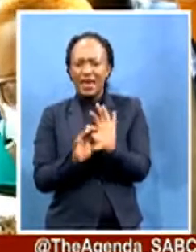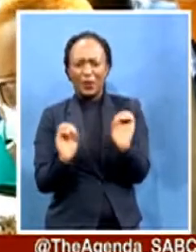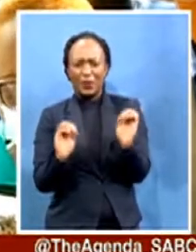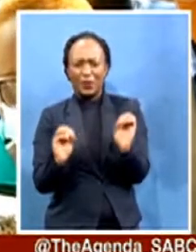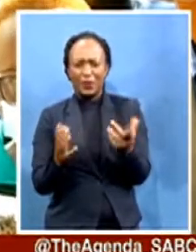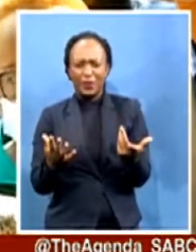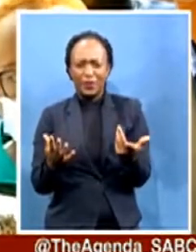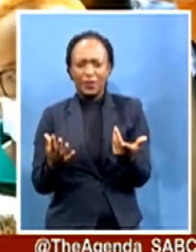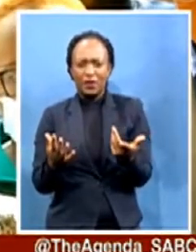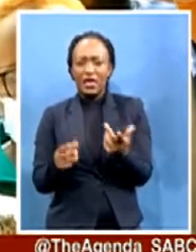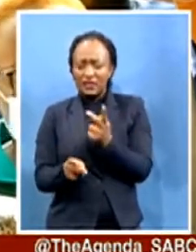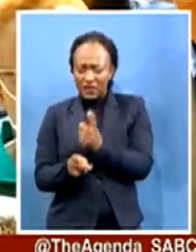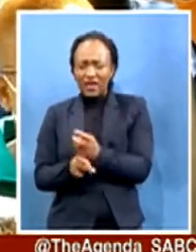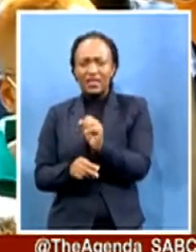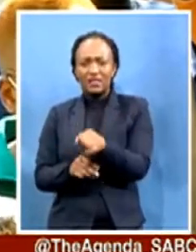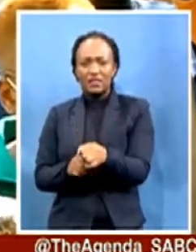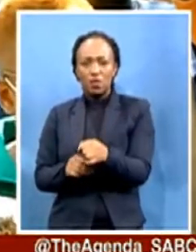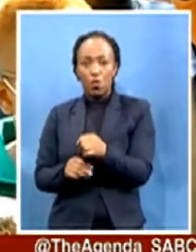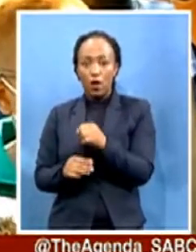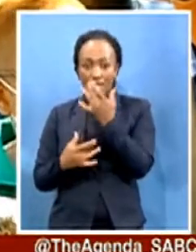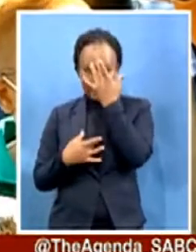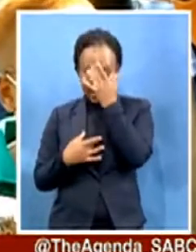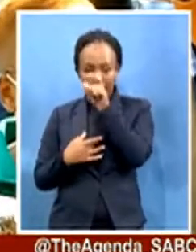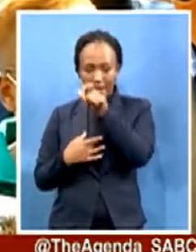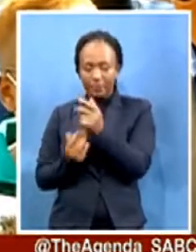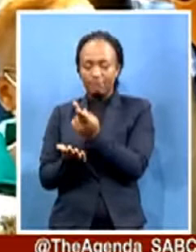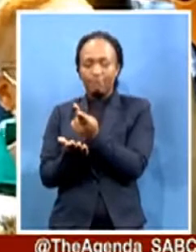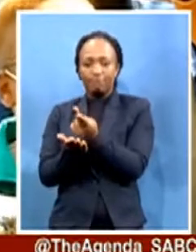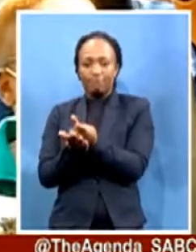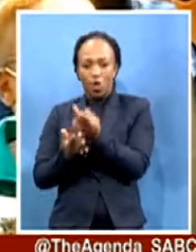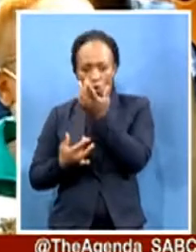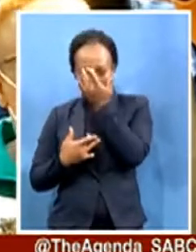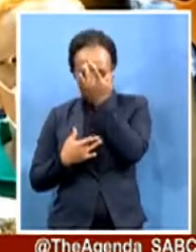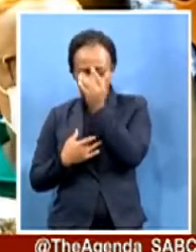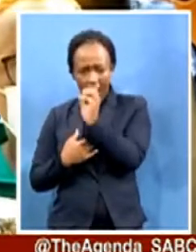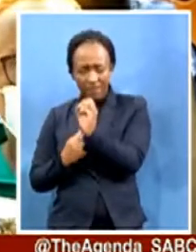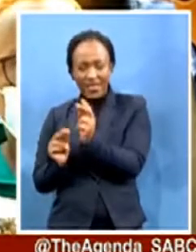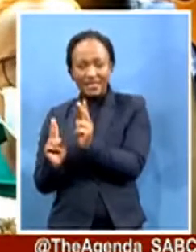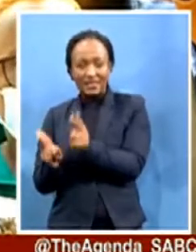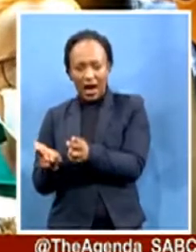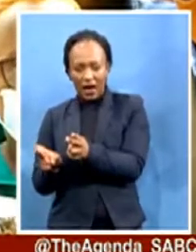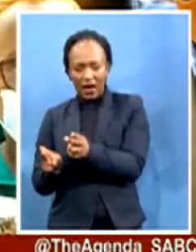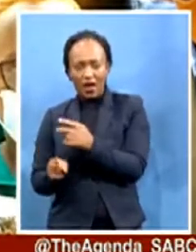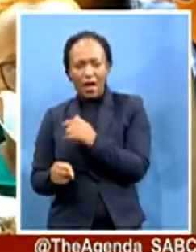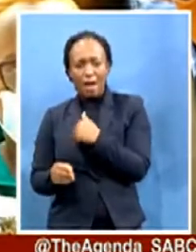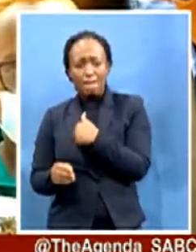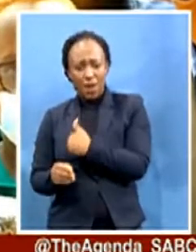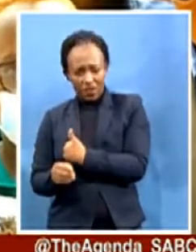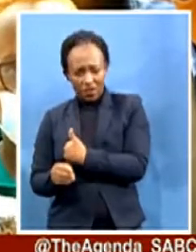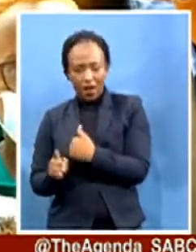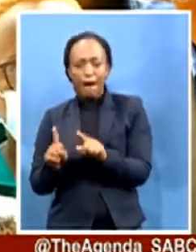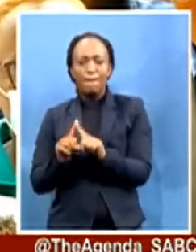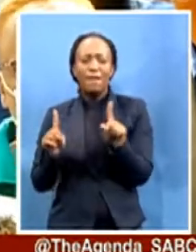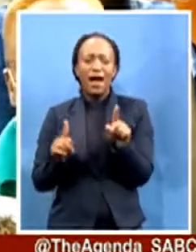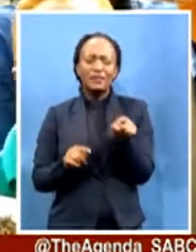a patient because of the ailment that they had. But to lose a patient for something that was completely